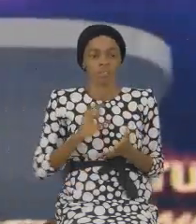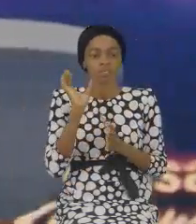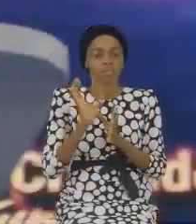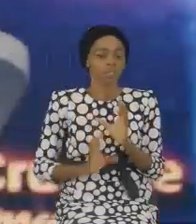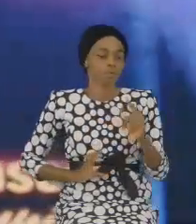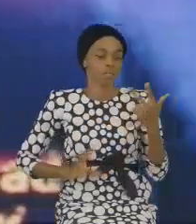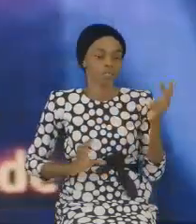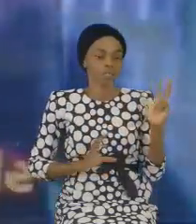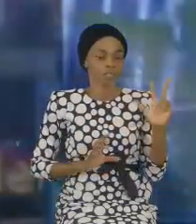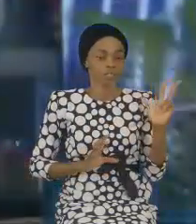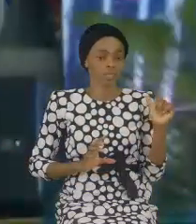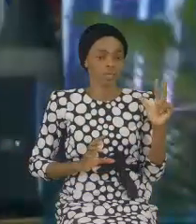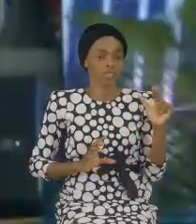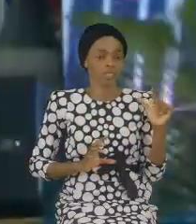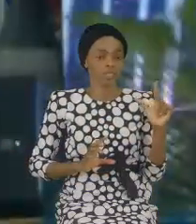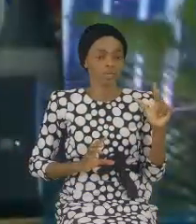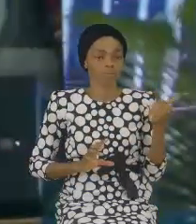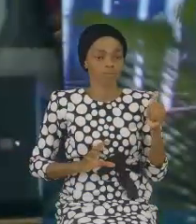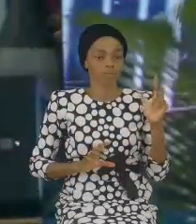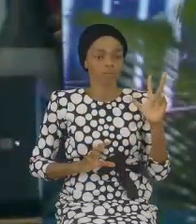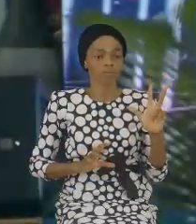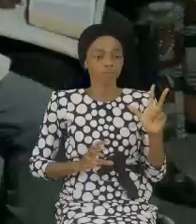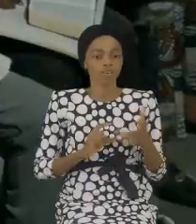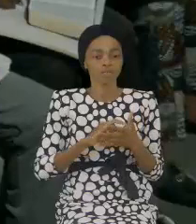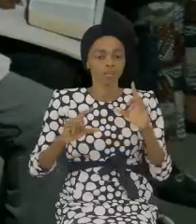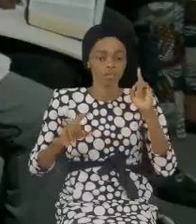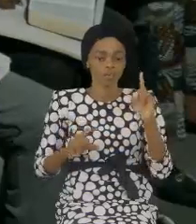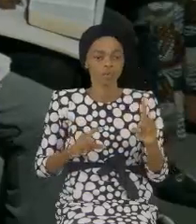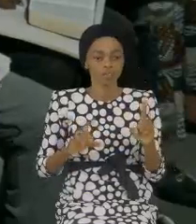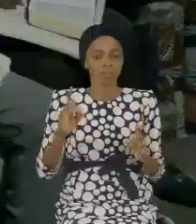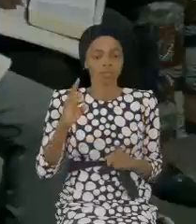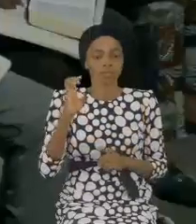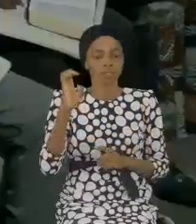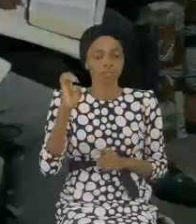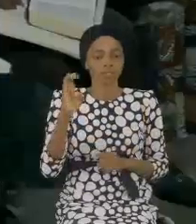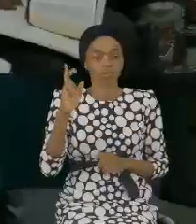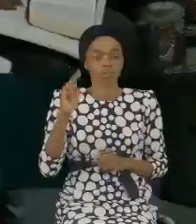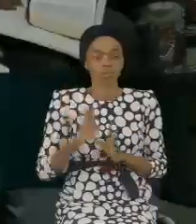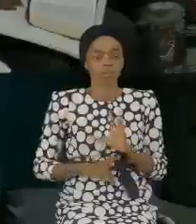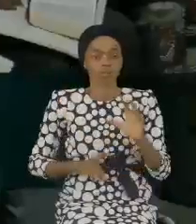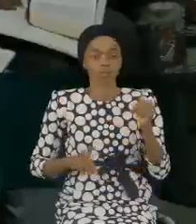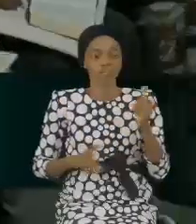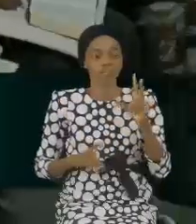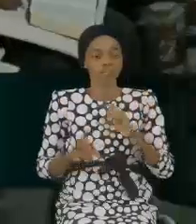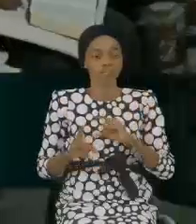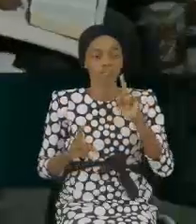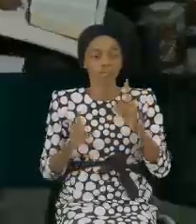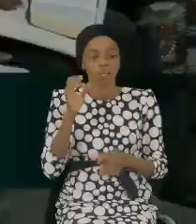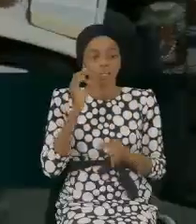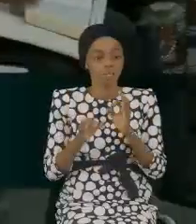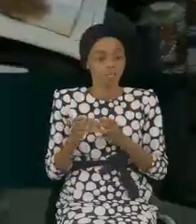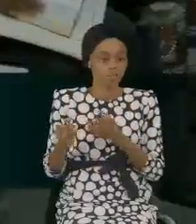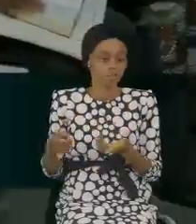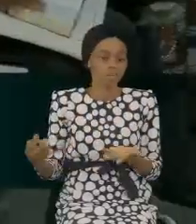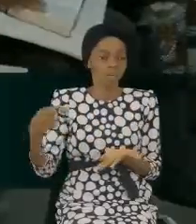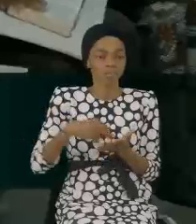13, and I'm reading from verse 1. In chapter 13 of Deuteronomy, verse 1, it says, if there arise among you